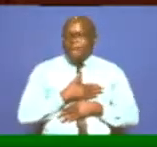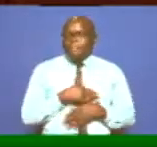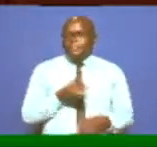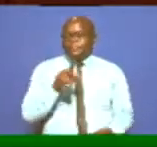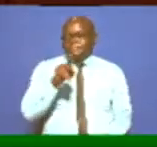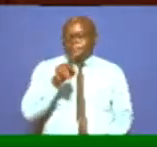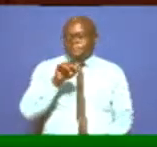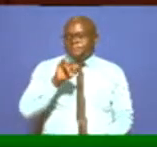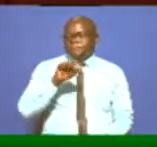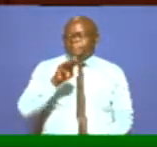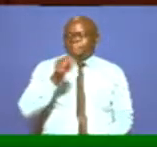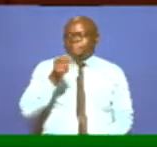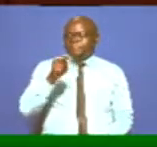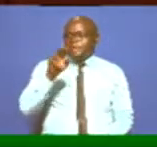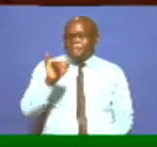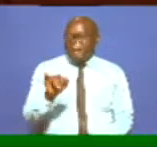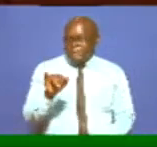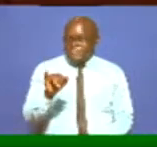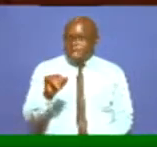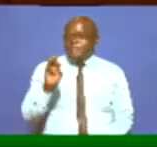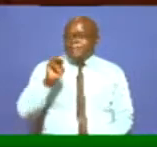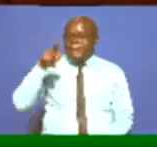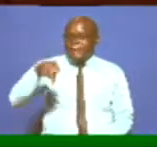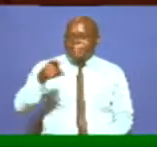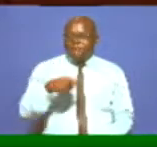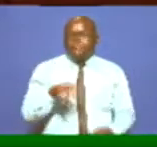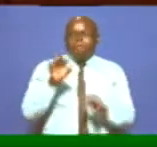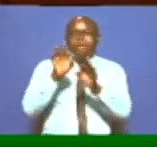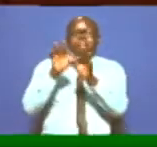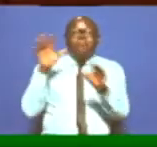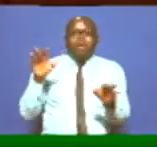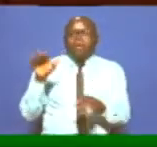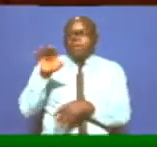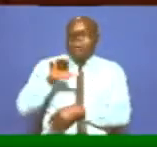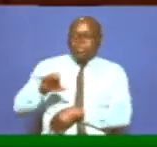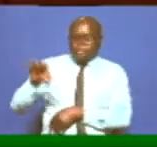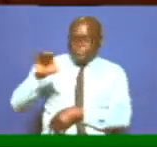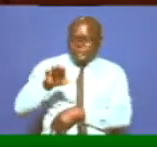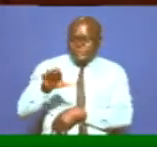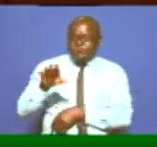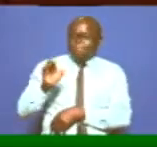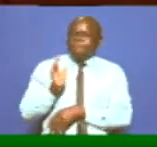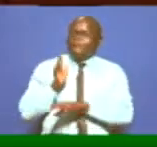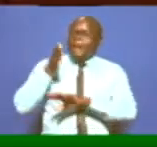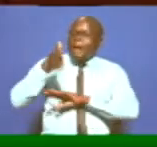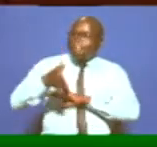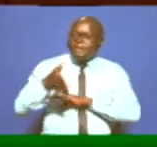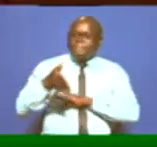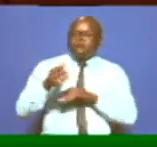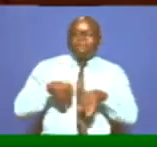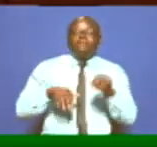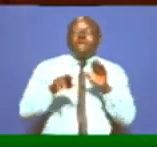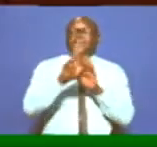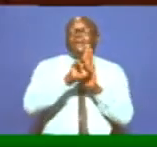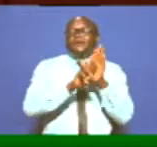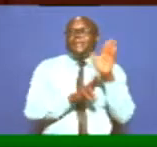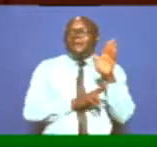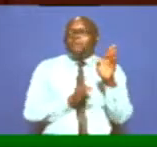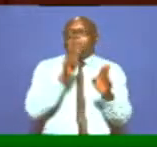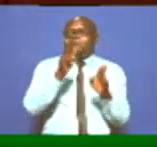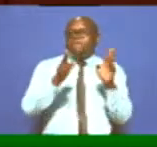Kuria, the Member of Parliament for Molo Constituency, pursuant to the provisions of Standing Order